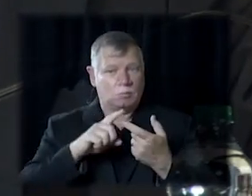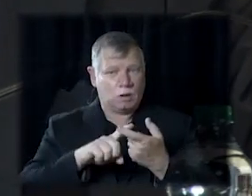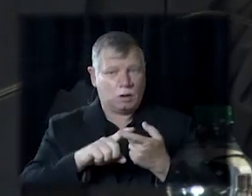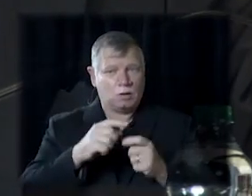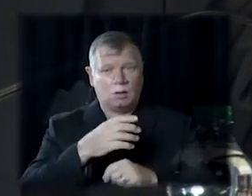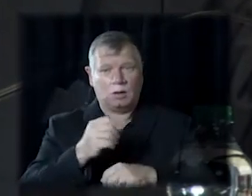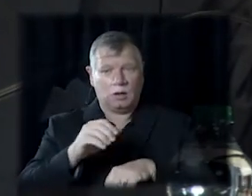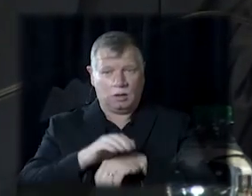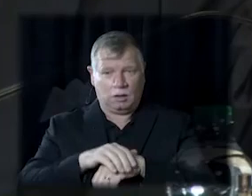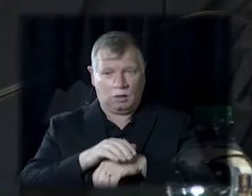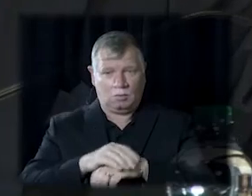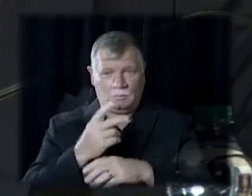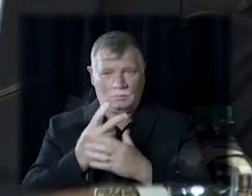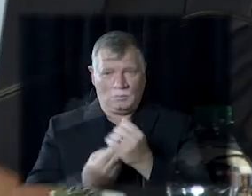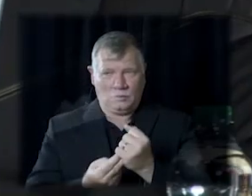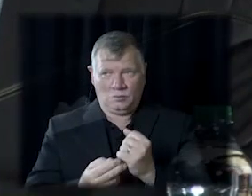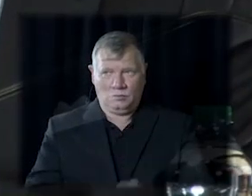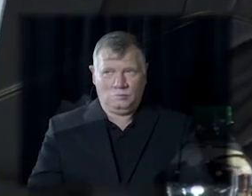in Spanish.